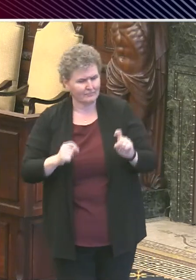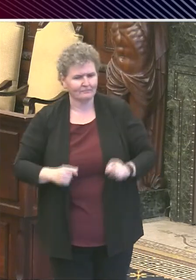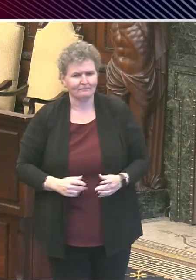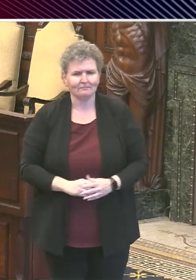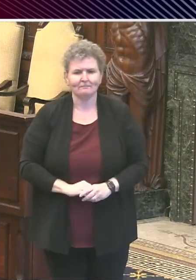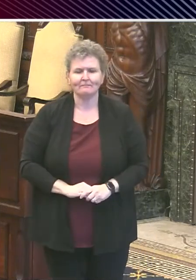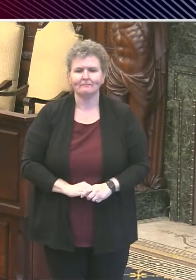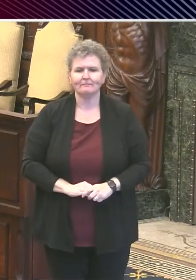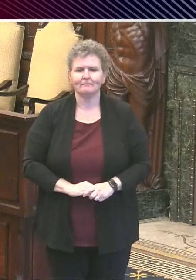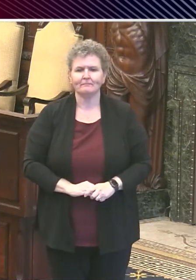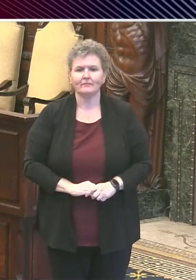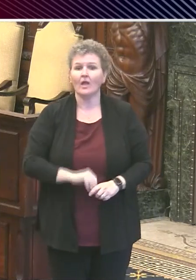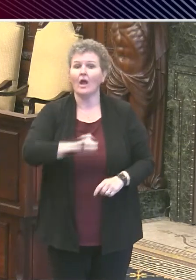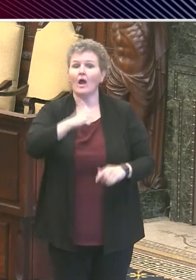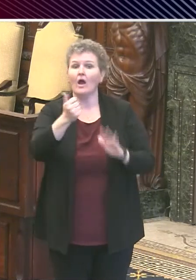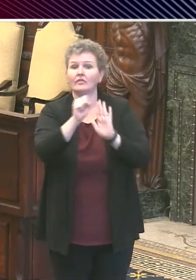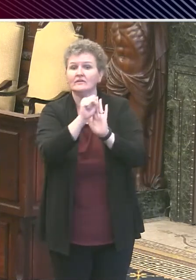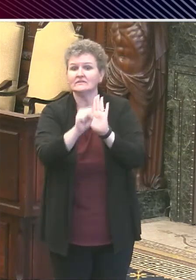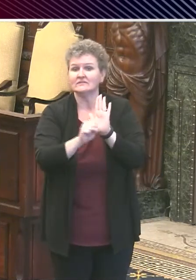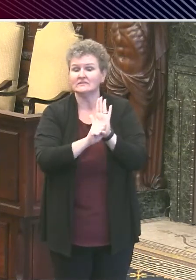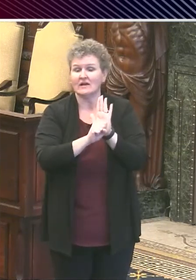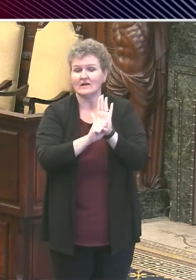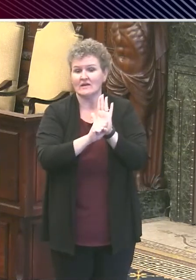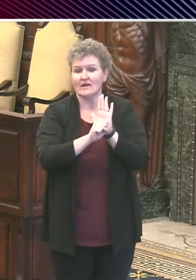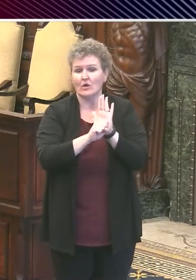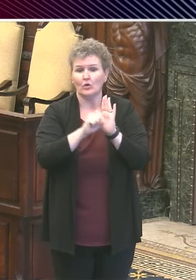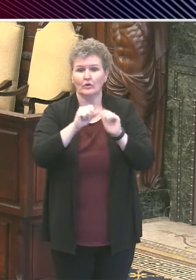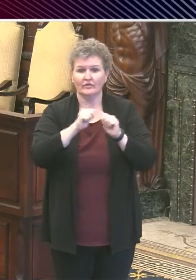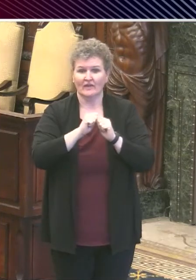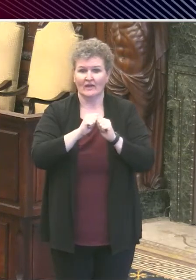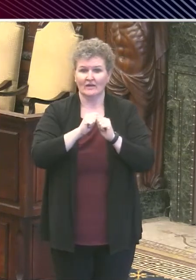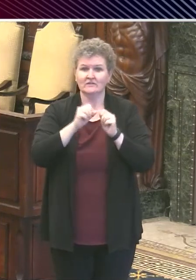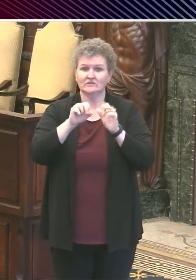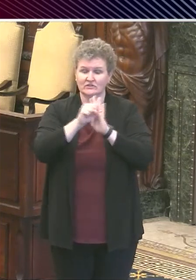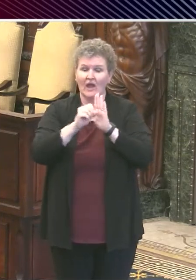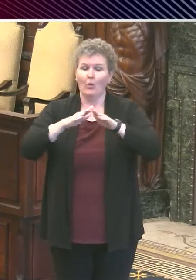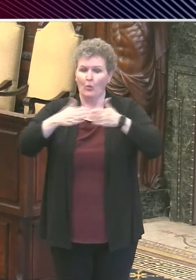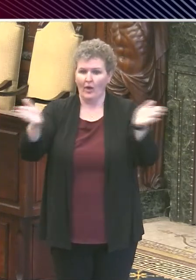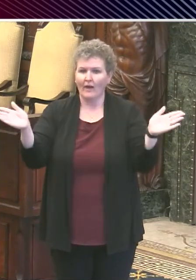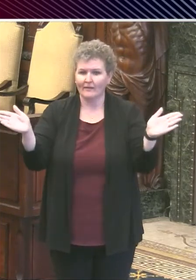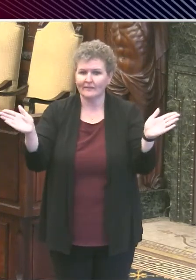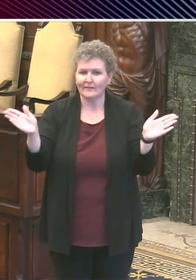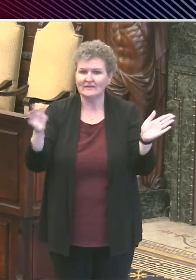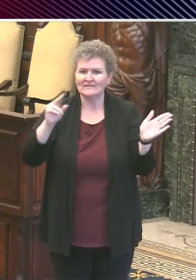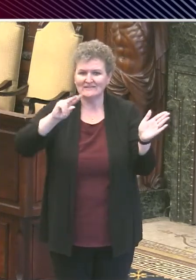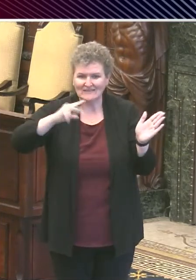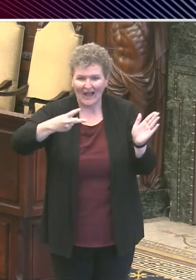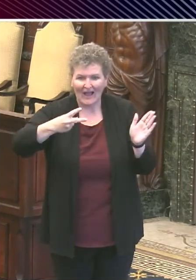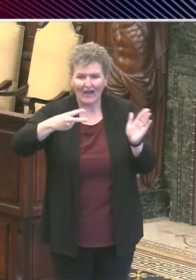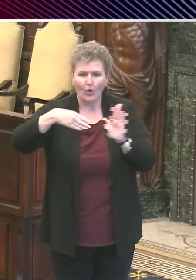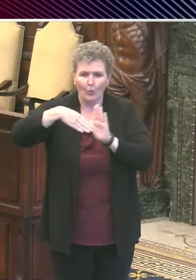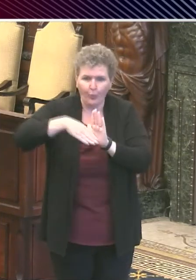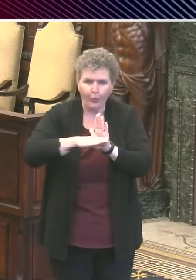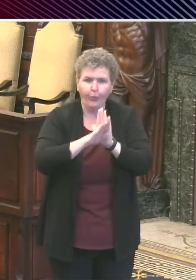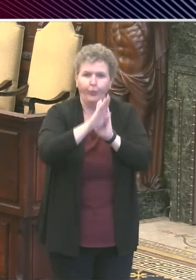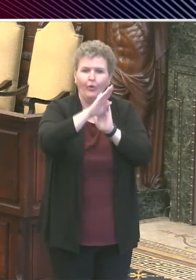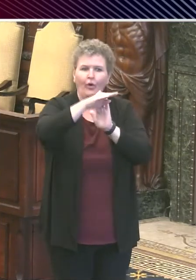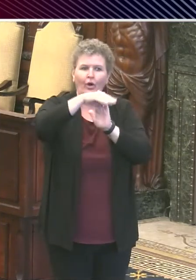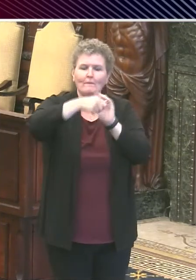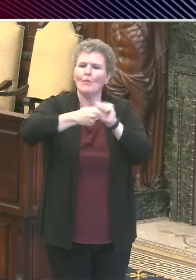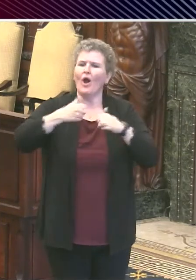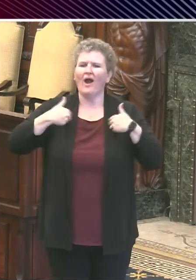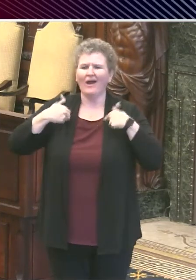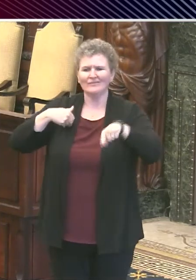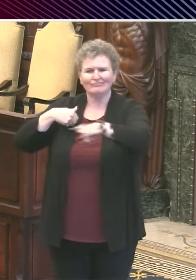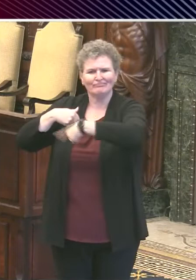first wave of the second wave, if you want to call that, was among relatively young people. And most of those young people are not going to die from this infection. And so they didn't see